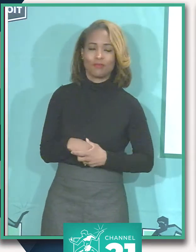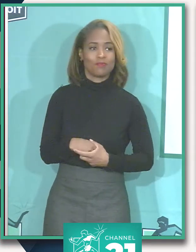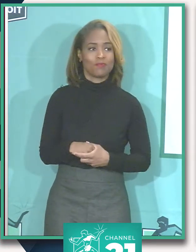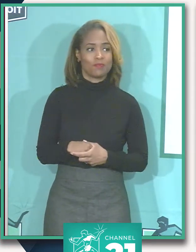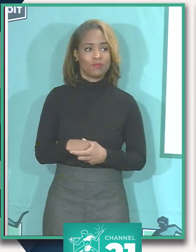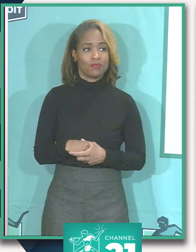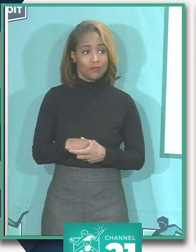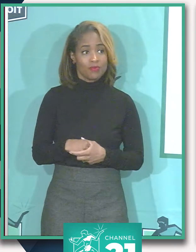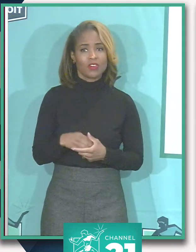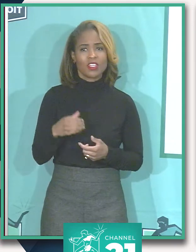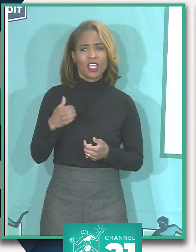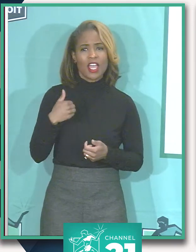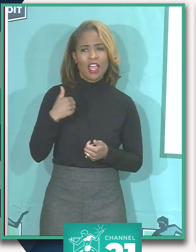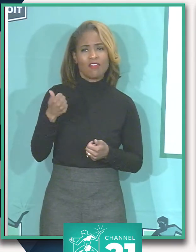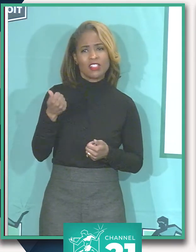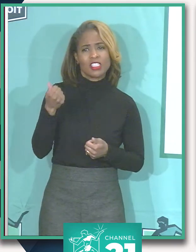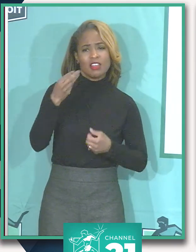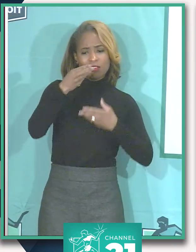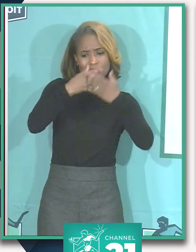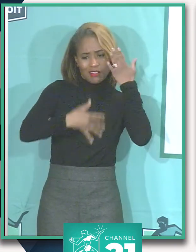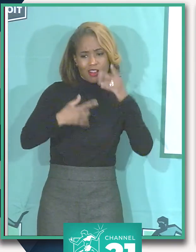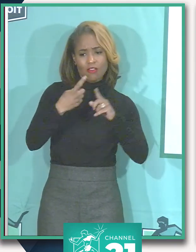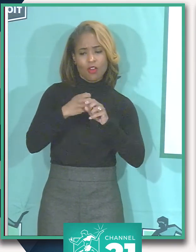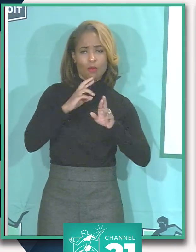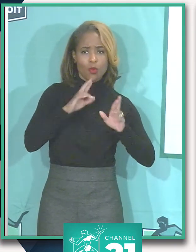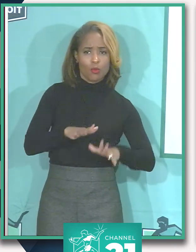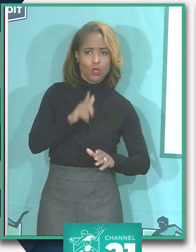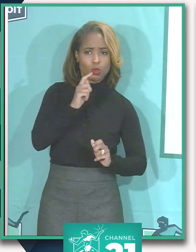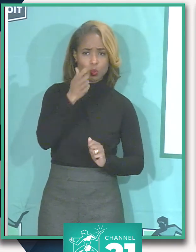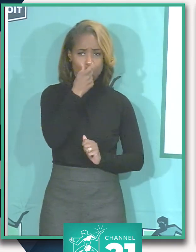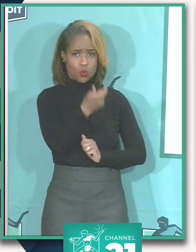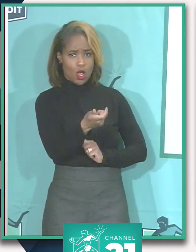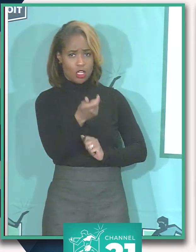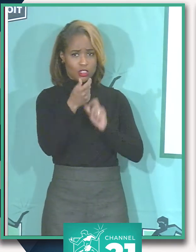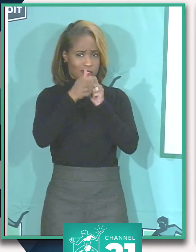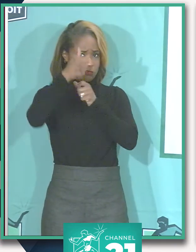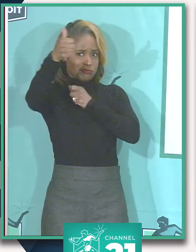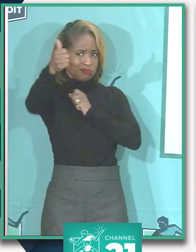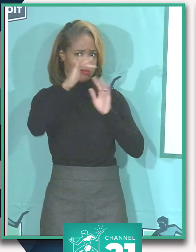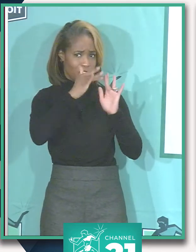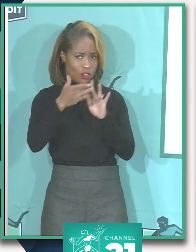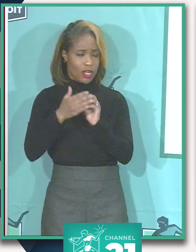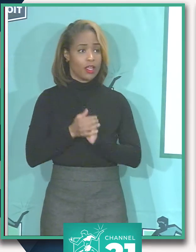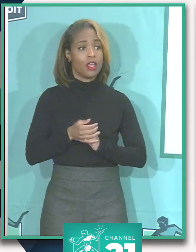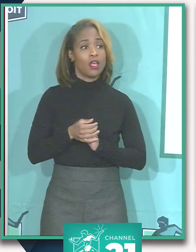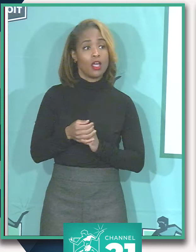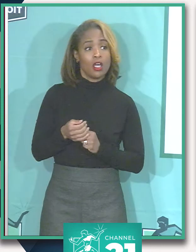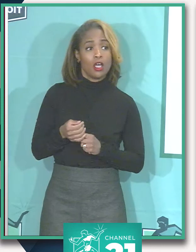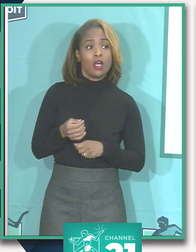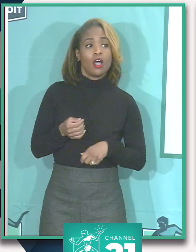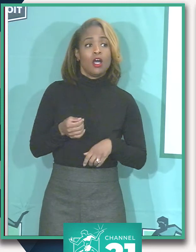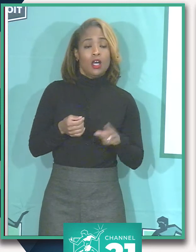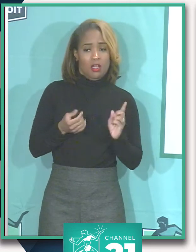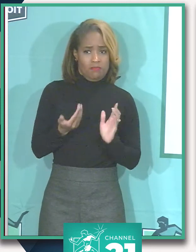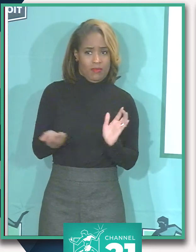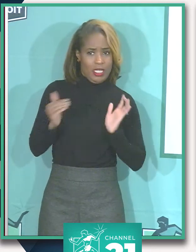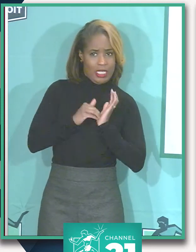All right, Mayor, we've got a number of questions from some reporters that are watching remotely. One is, I think, just to